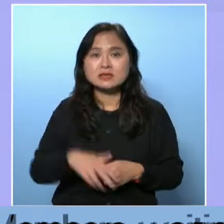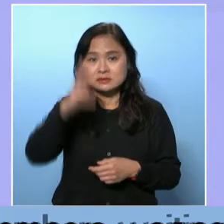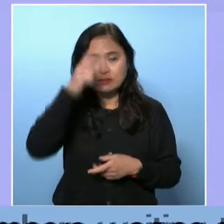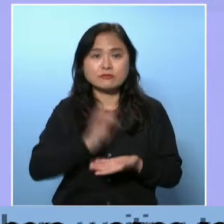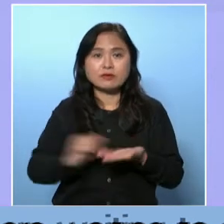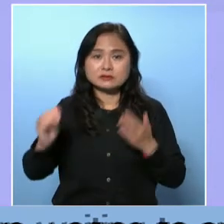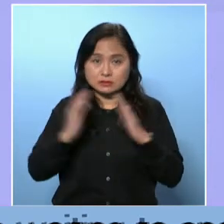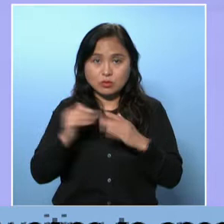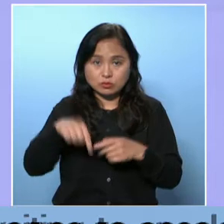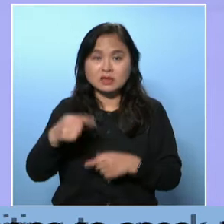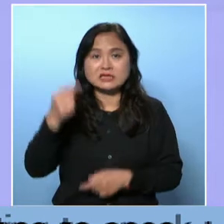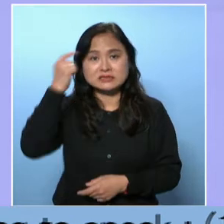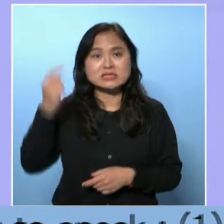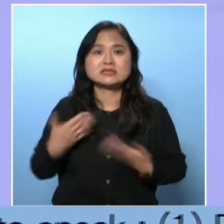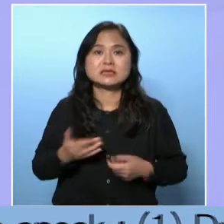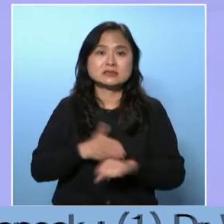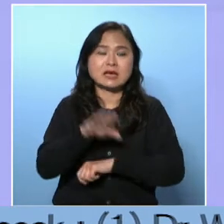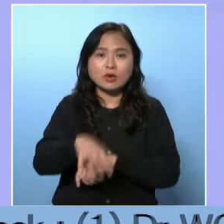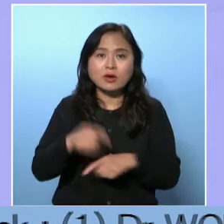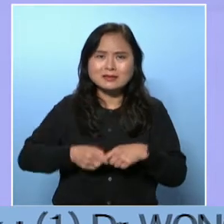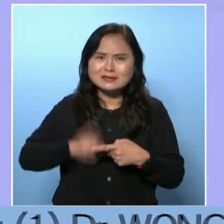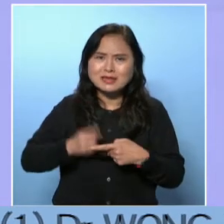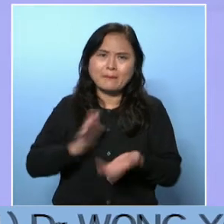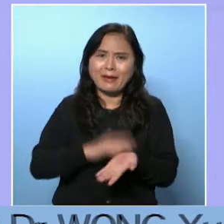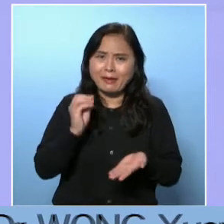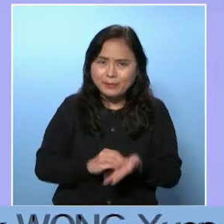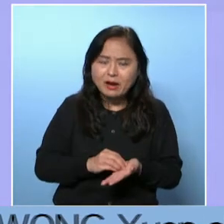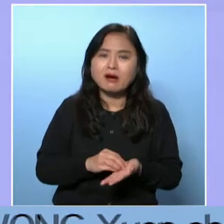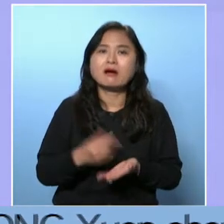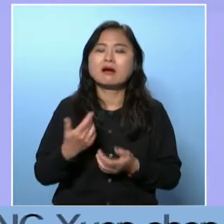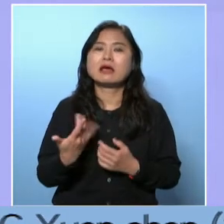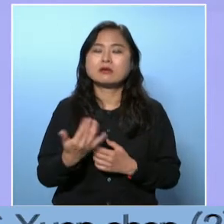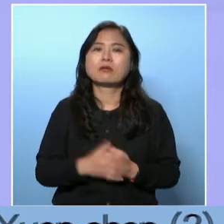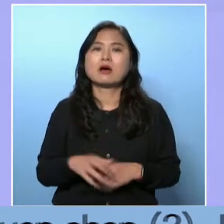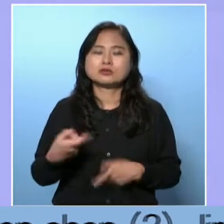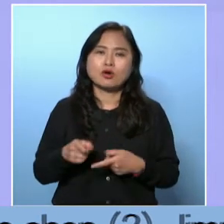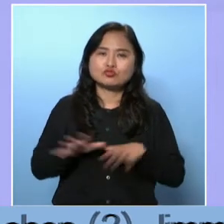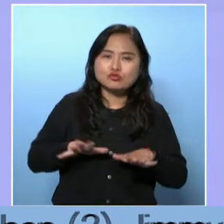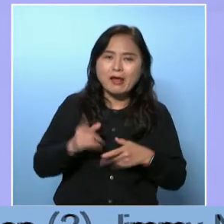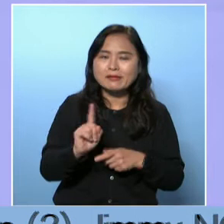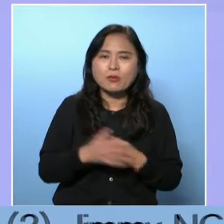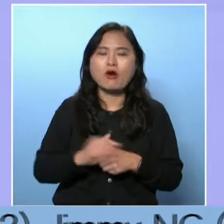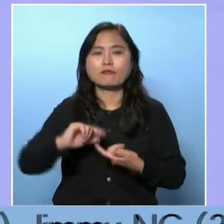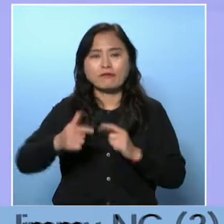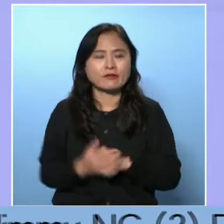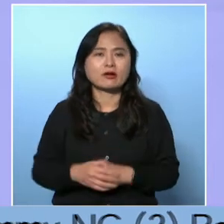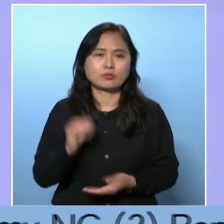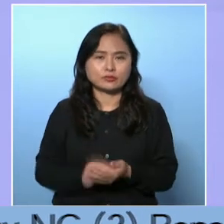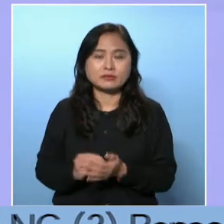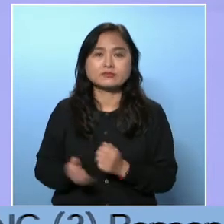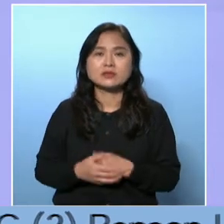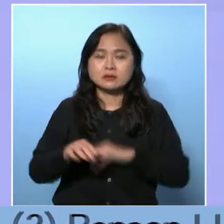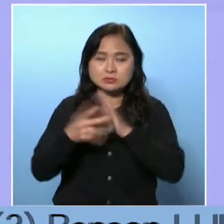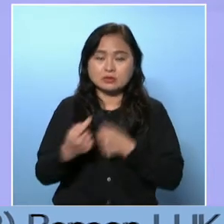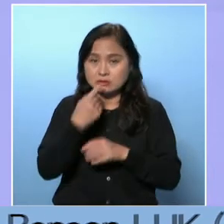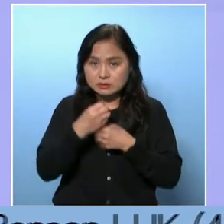the authorities online or by telephone so that the administration can have a better idea of the total number